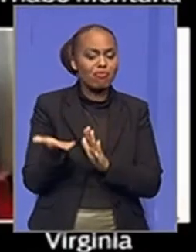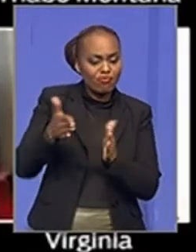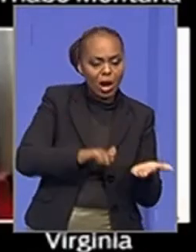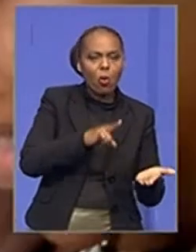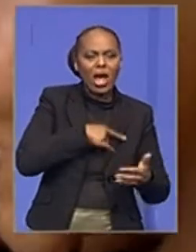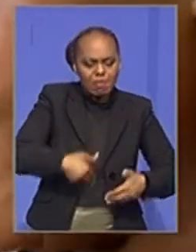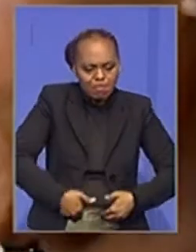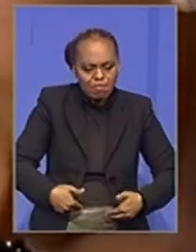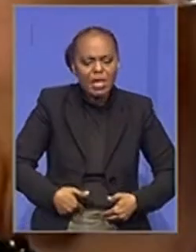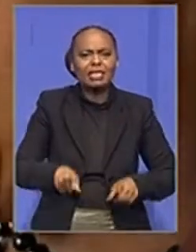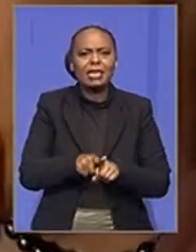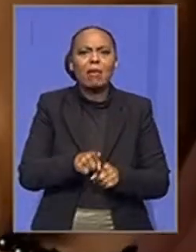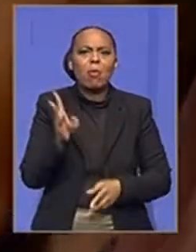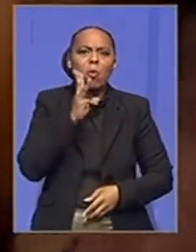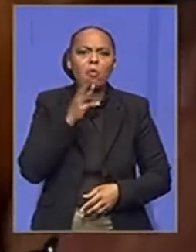le phefo.